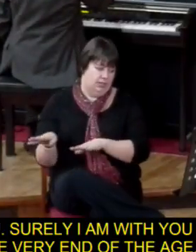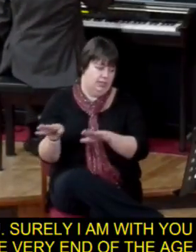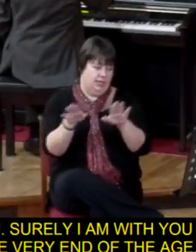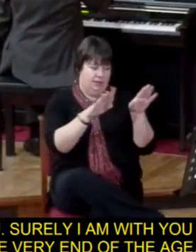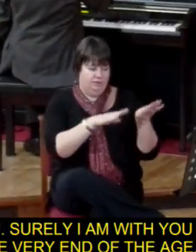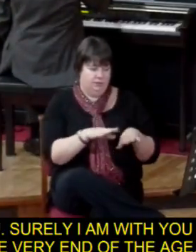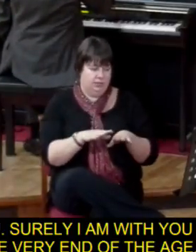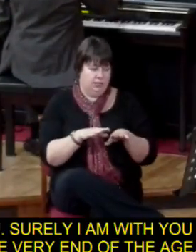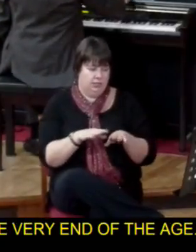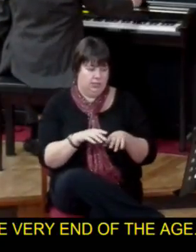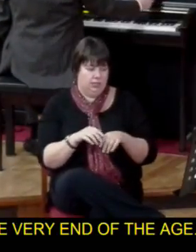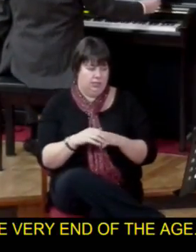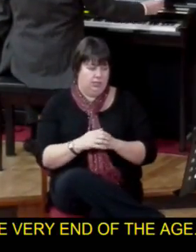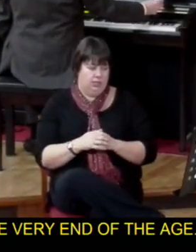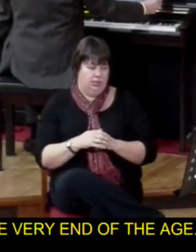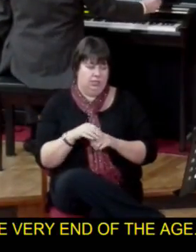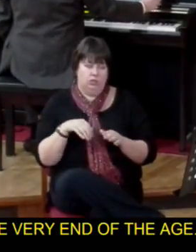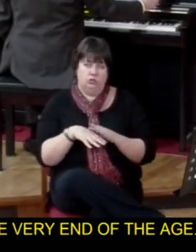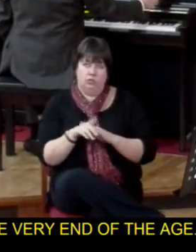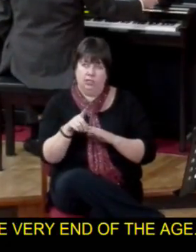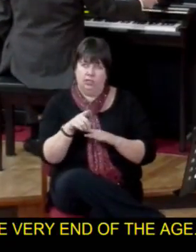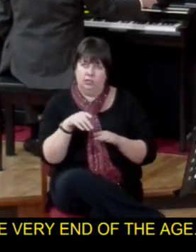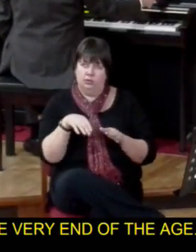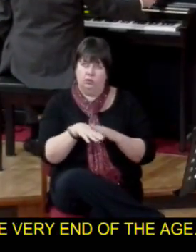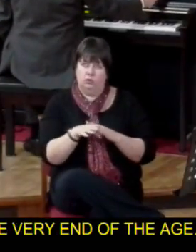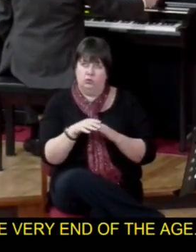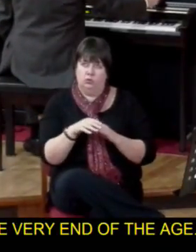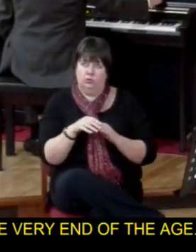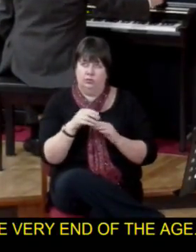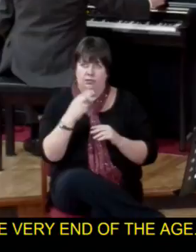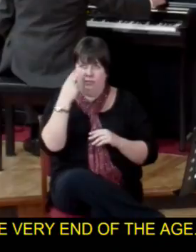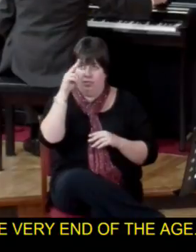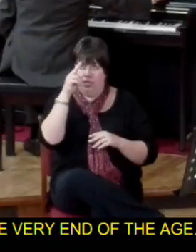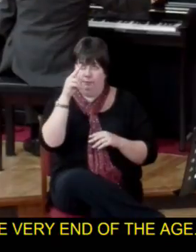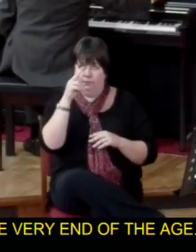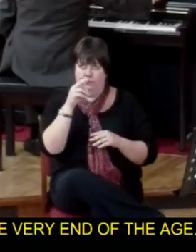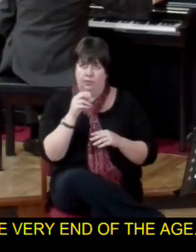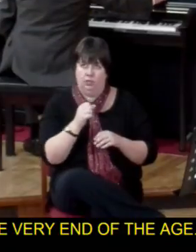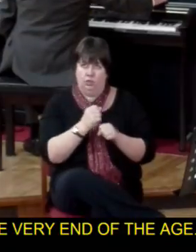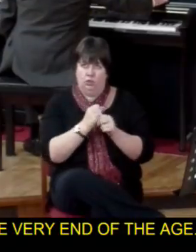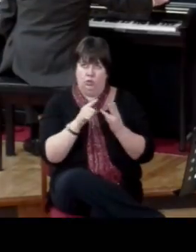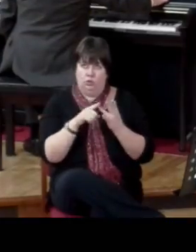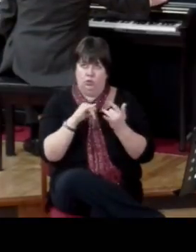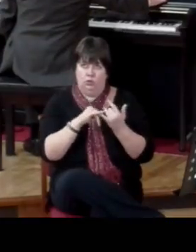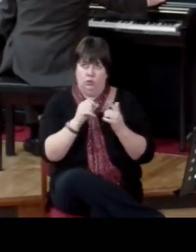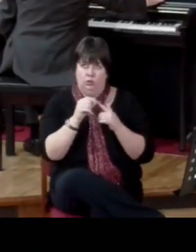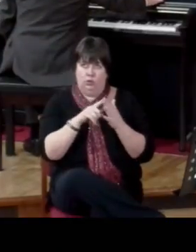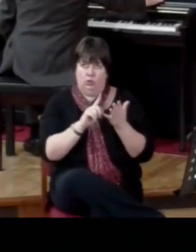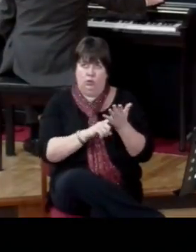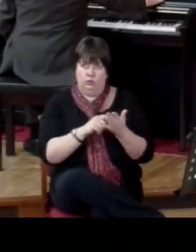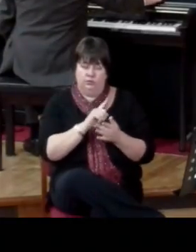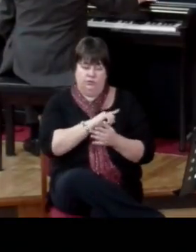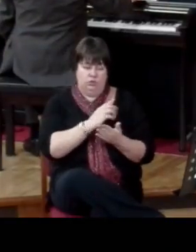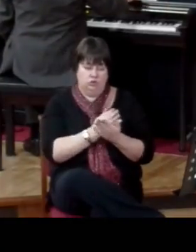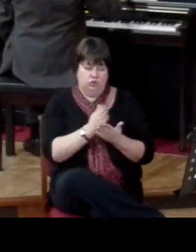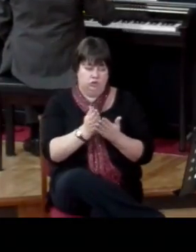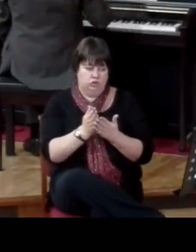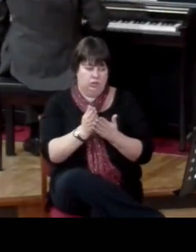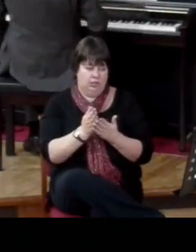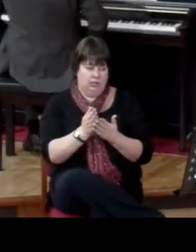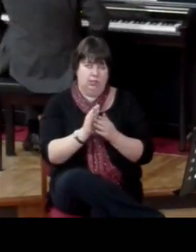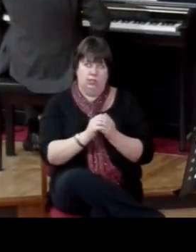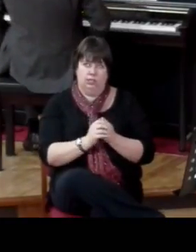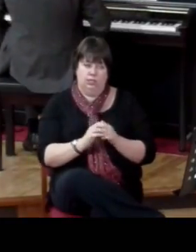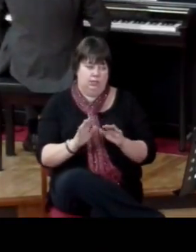some. I do all this for the sake of the gospel, that I may share in its blessings. Amen, and may God